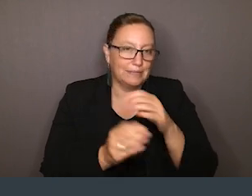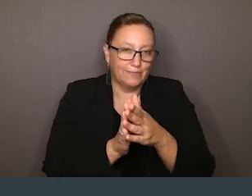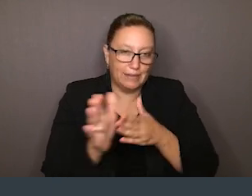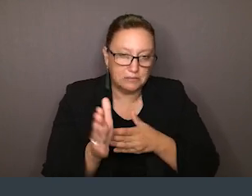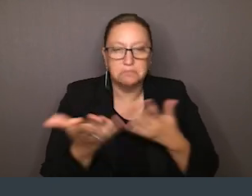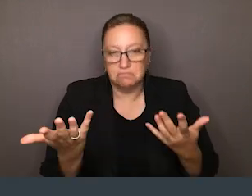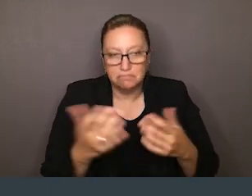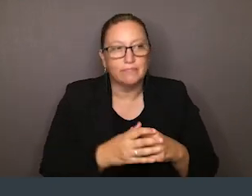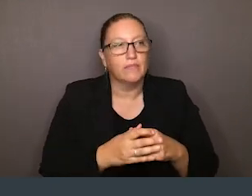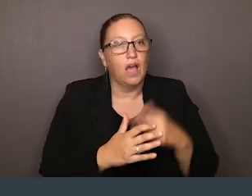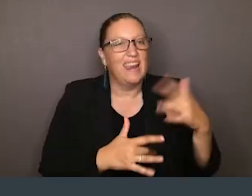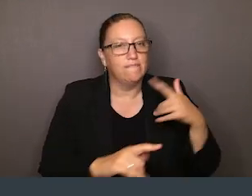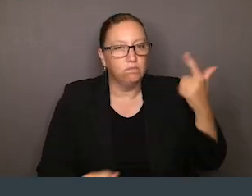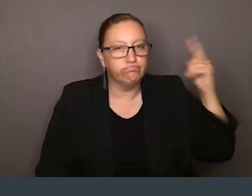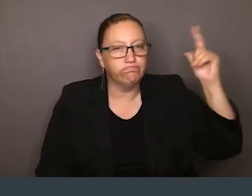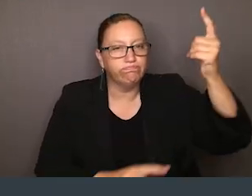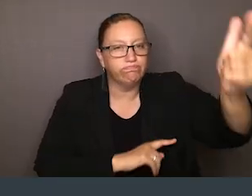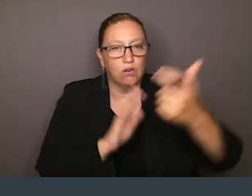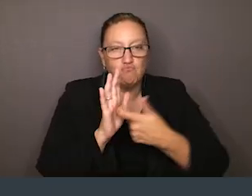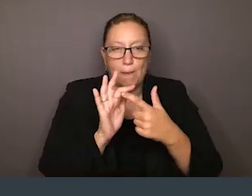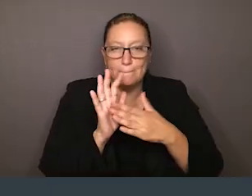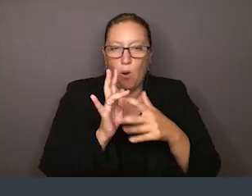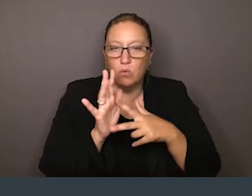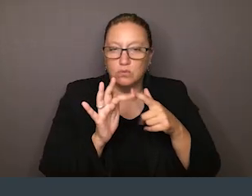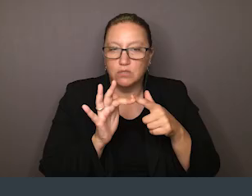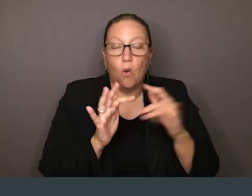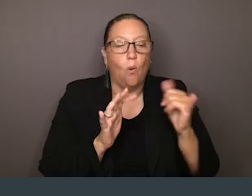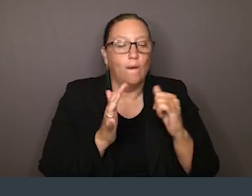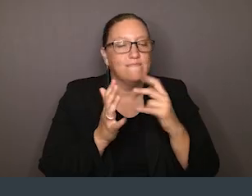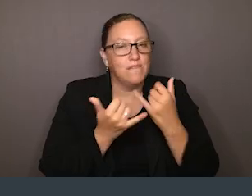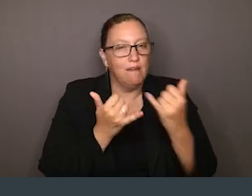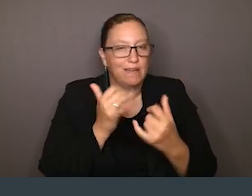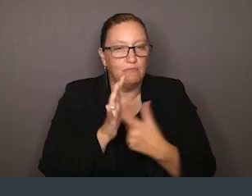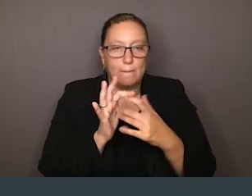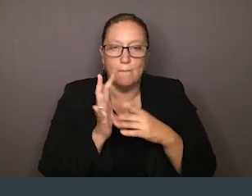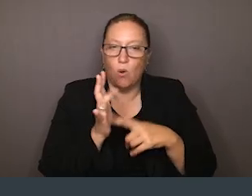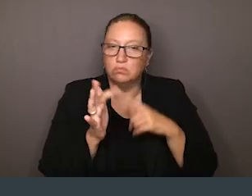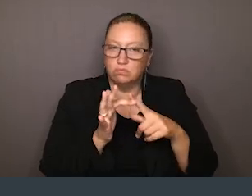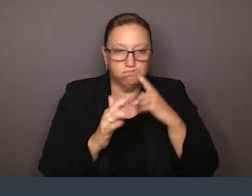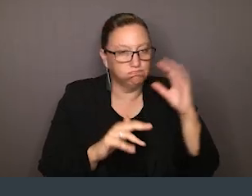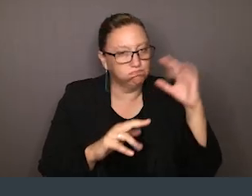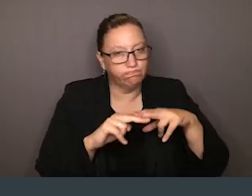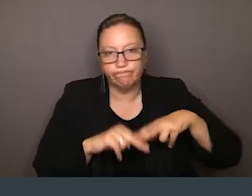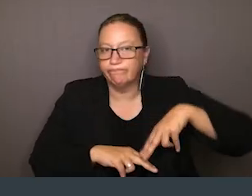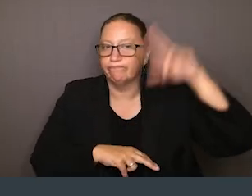outer regional, remote, or very remote areas was also associated with higher risk of a serious mental illness onset.